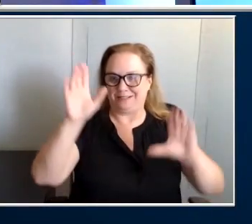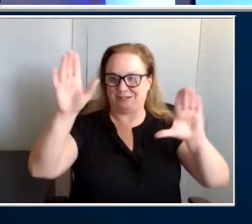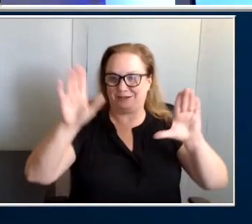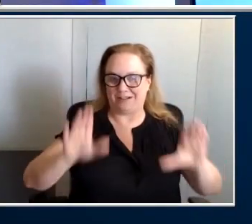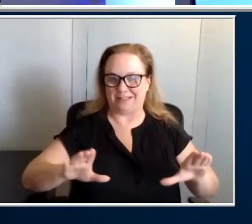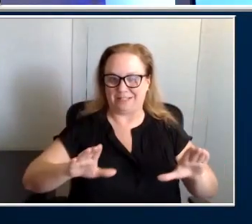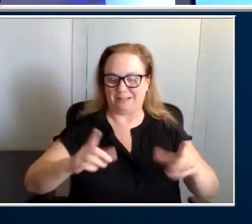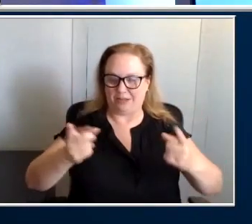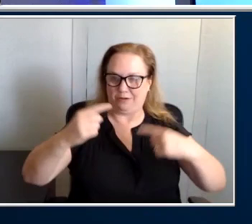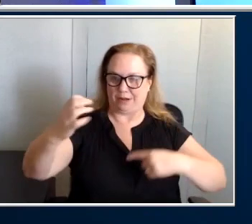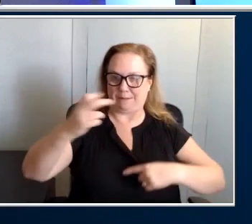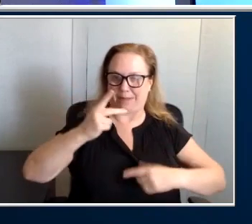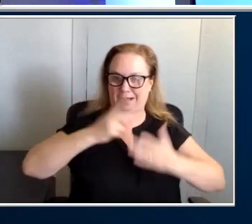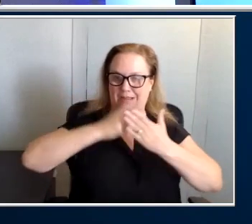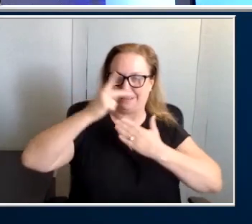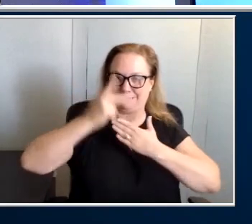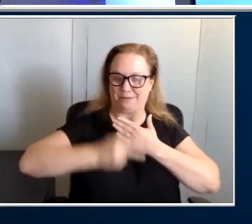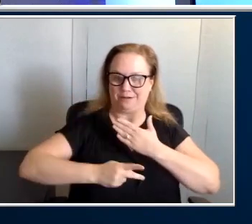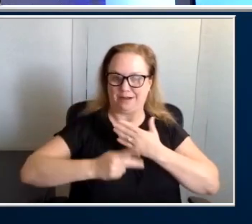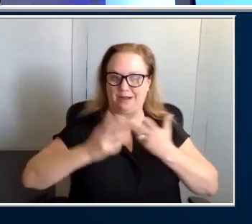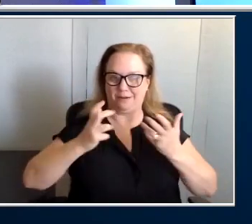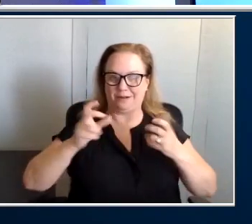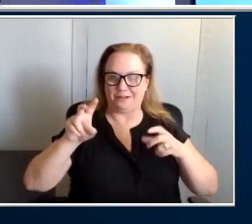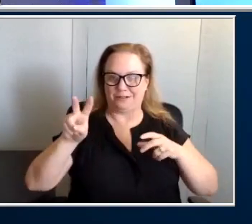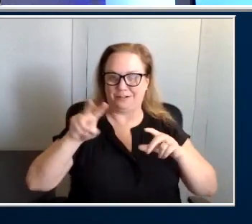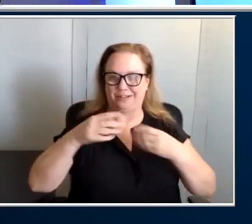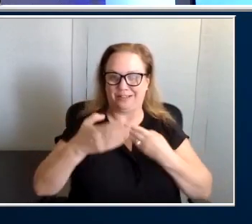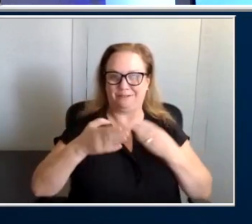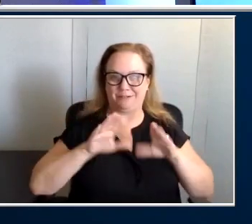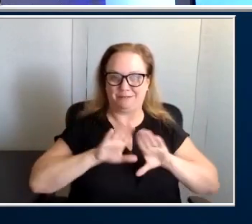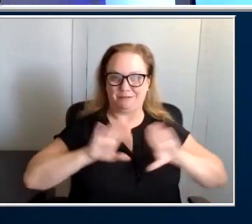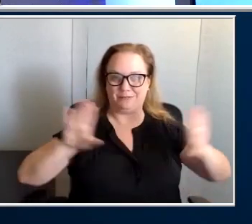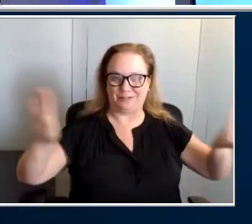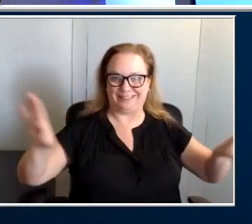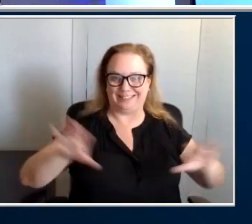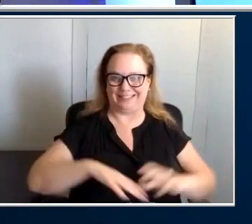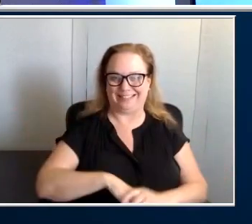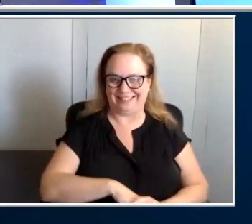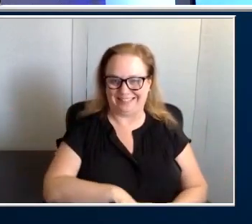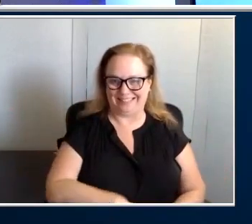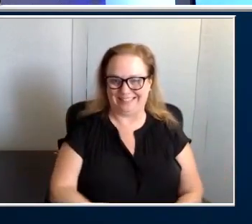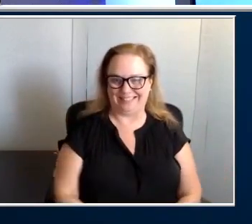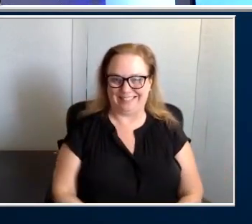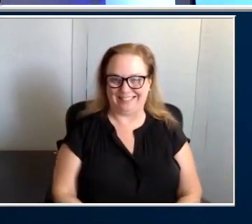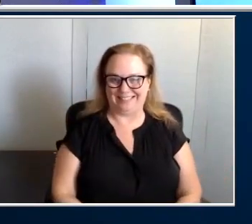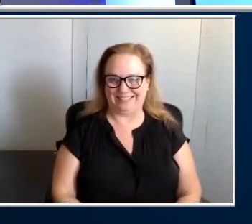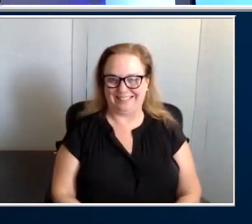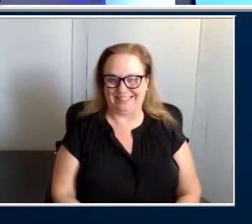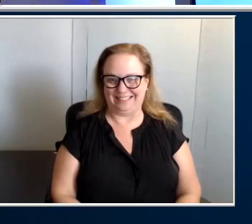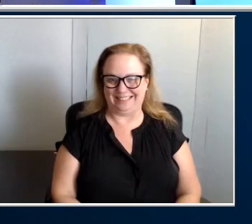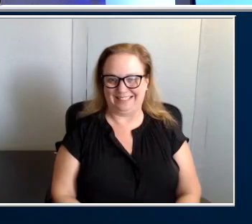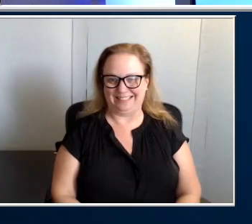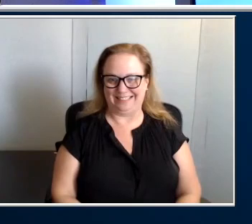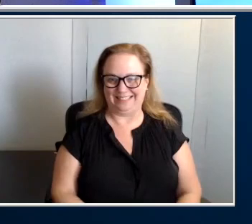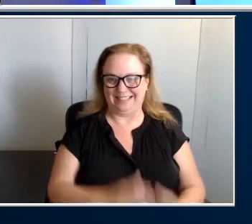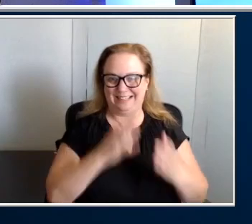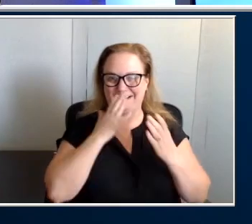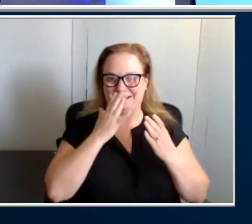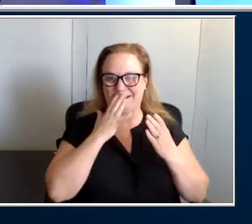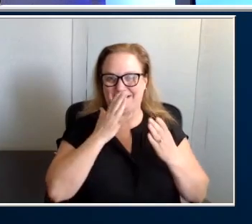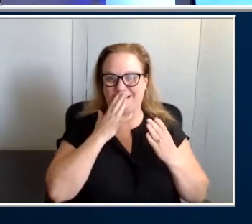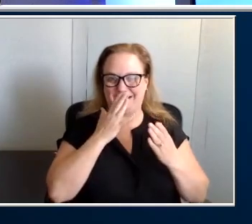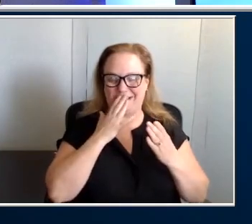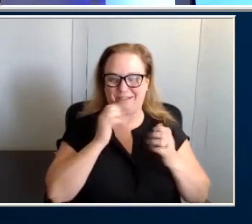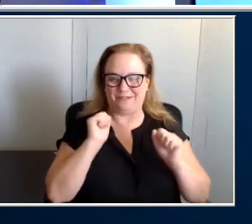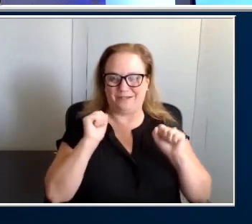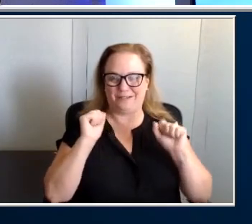back on the program? And I want you in the room. We'll push these guys out. How's that? Was that a deal? All right. Thank you guys so much to all the great work you